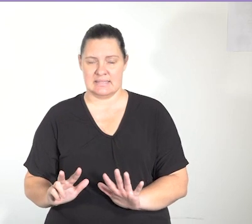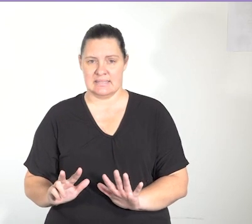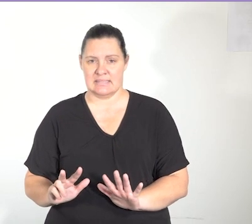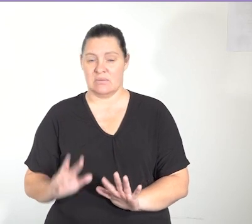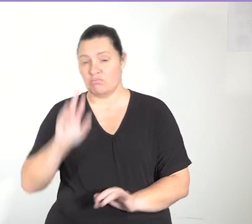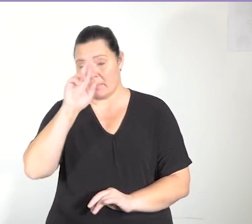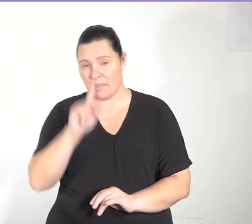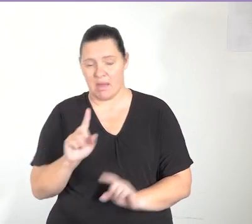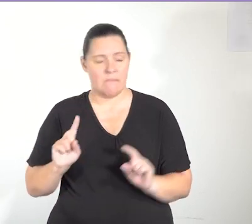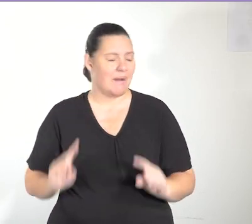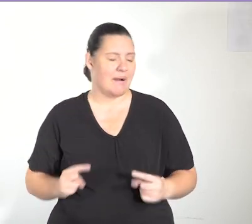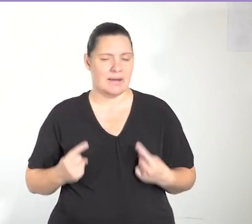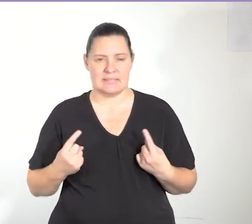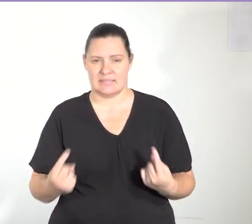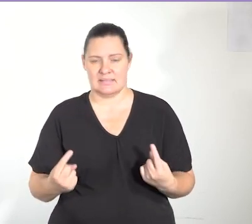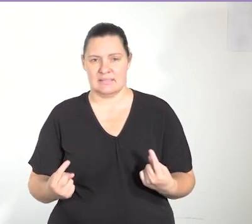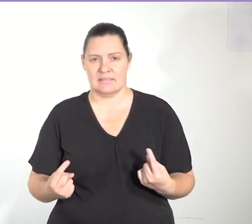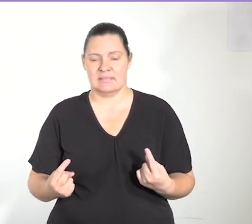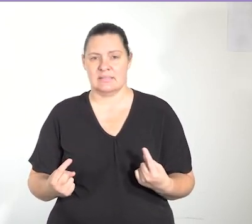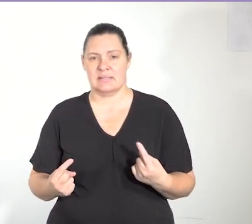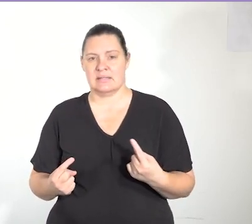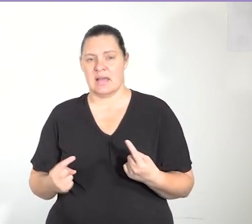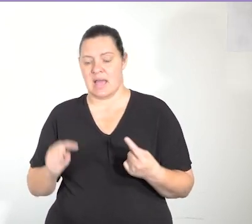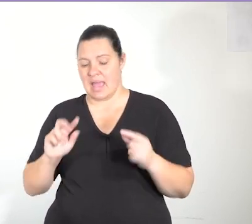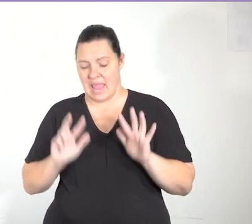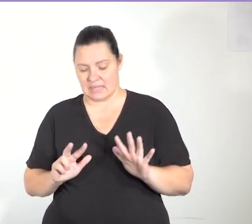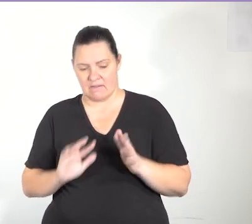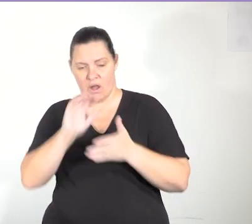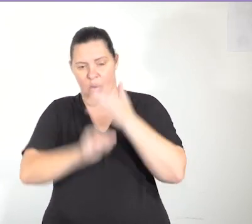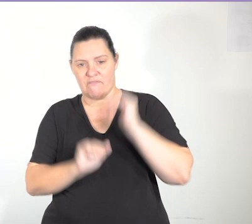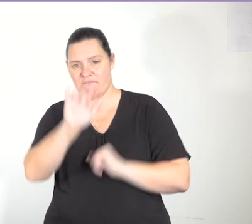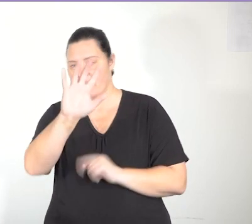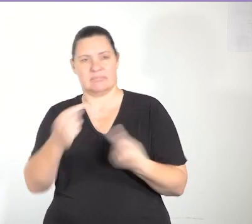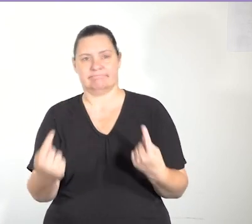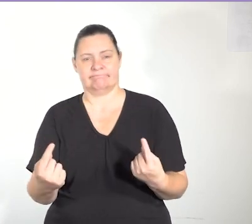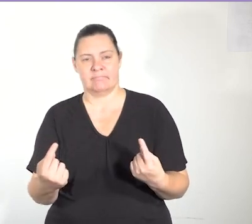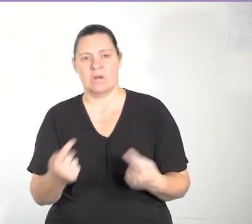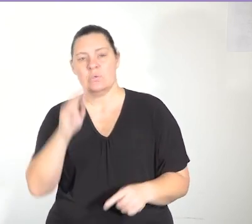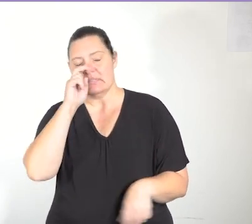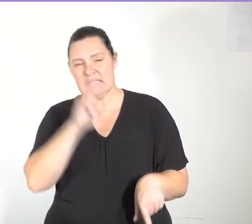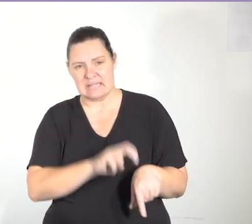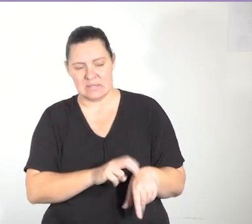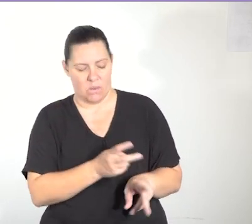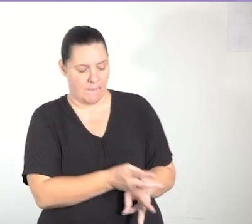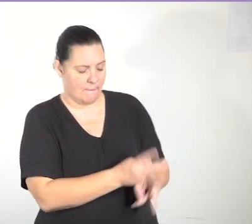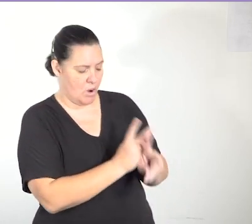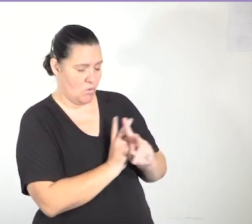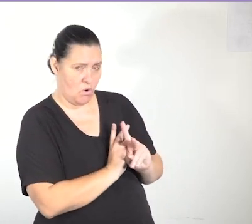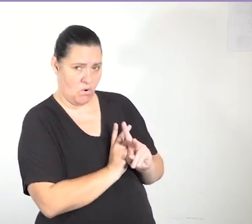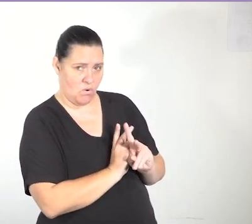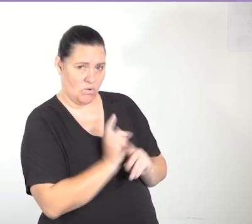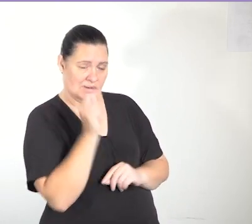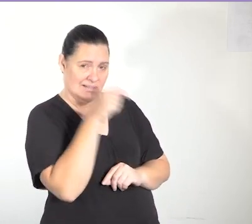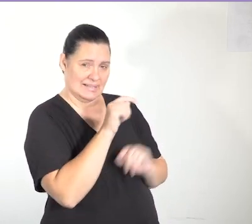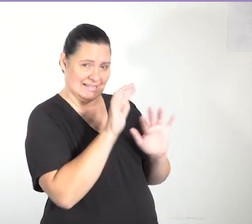ones. Remember, we cannot take 8 ones from 5 ones. So now what needs to happen is that we are